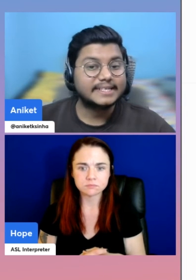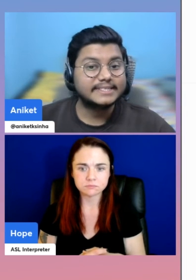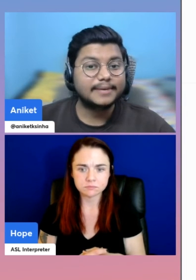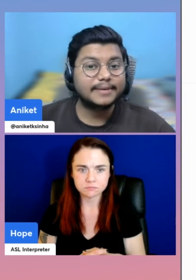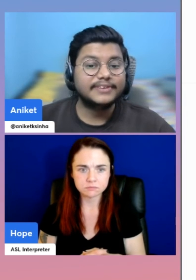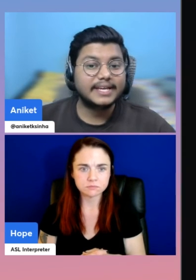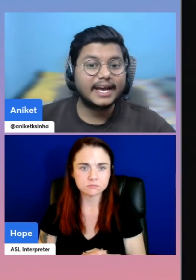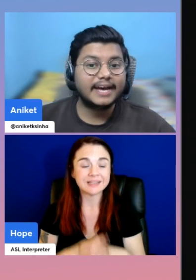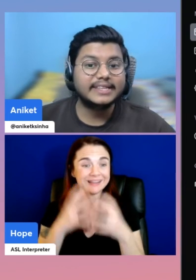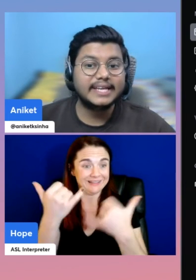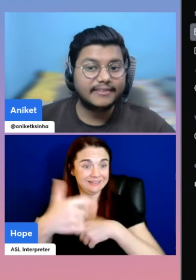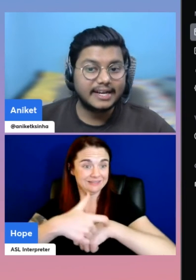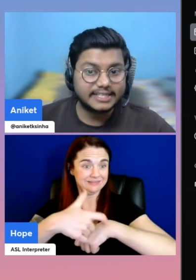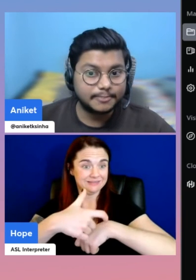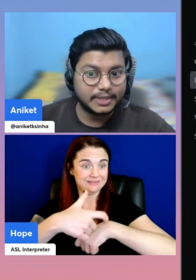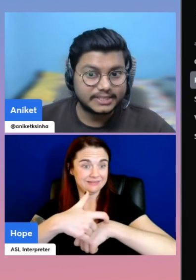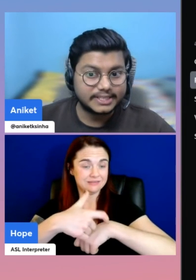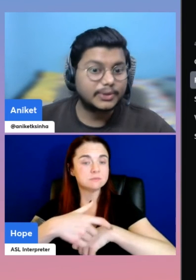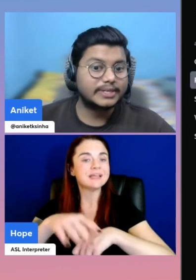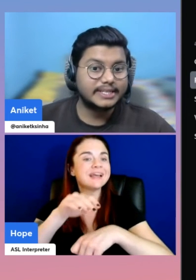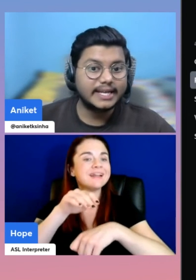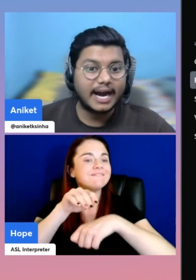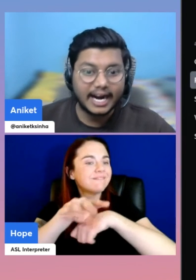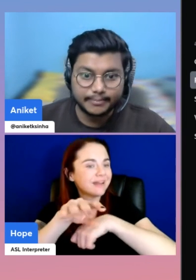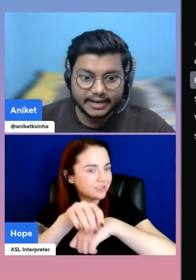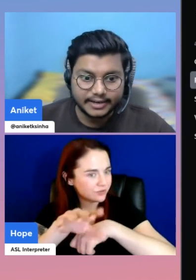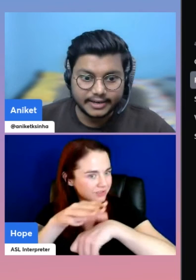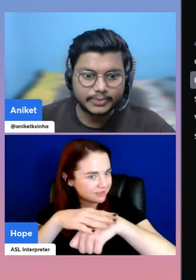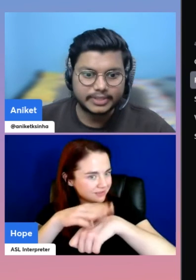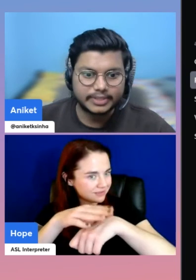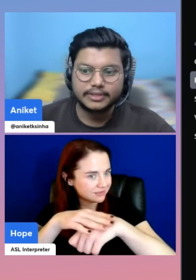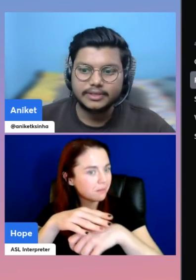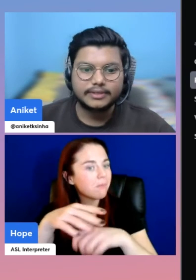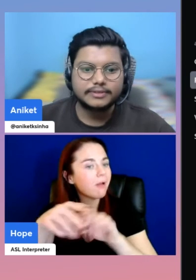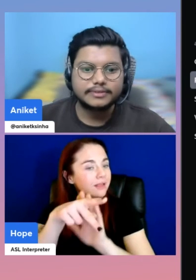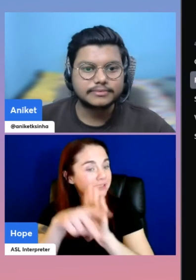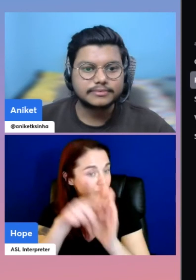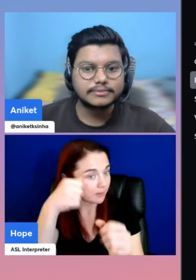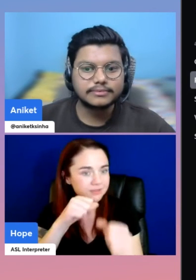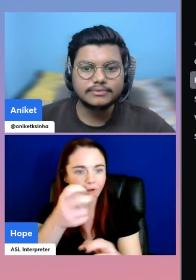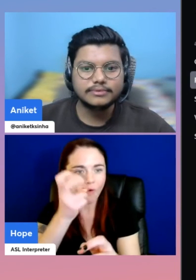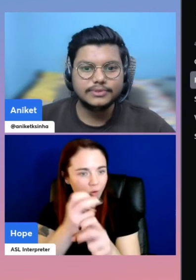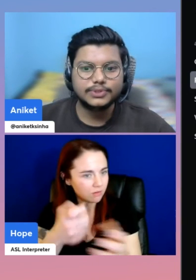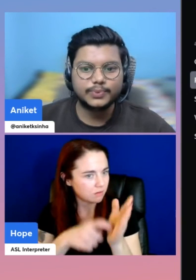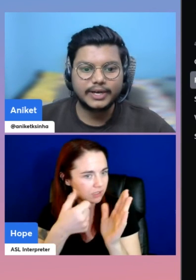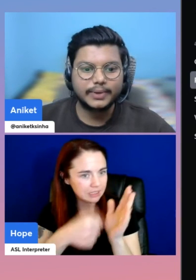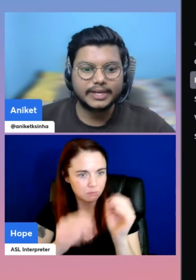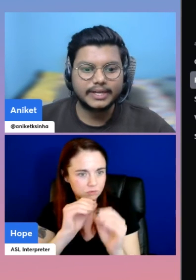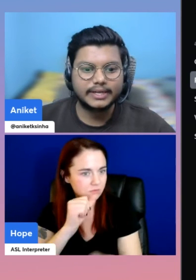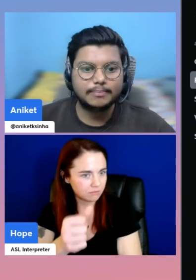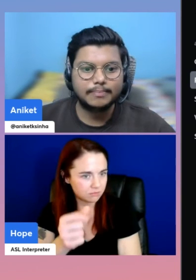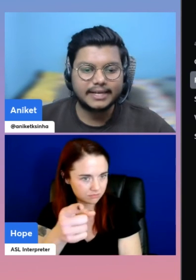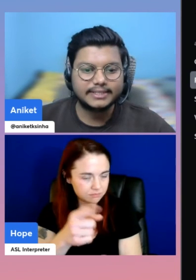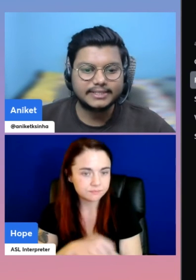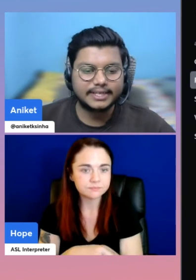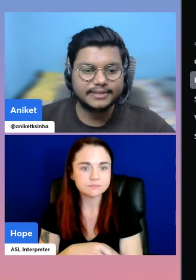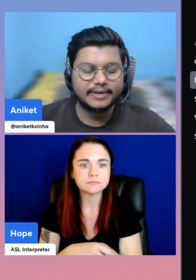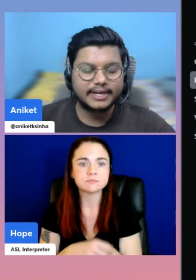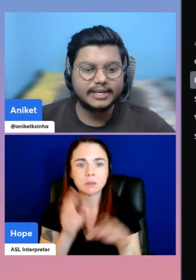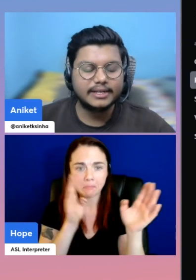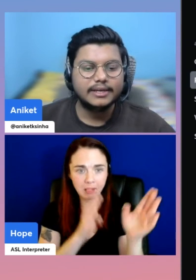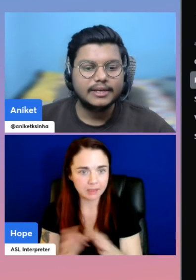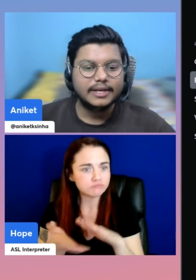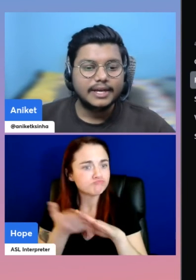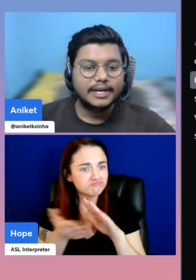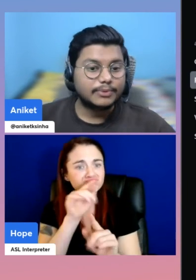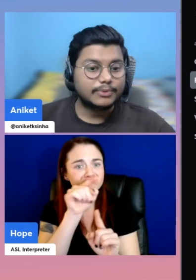And this time we are having the advisory policy, not the hard mandatory one. So we are going here. The plan is running